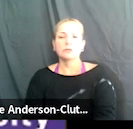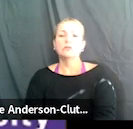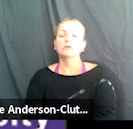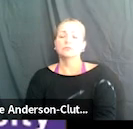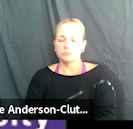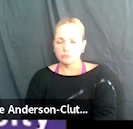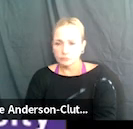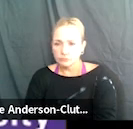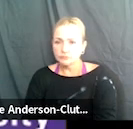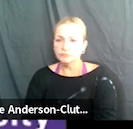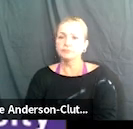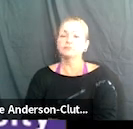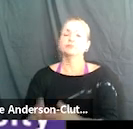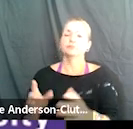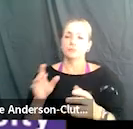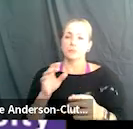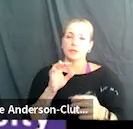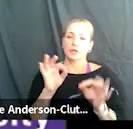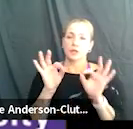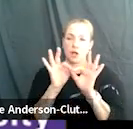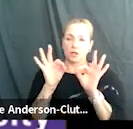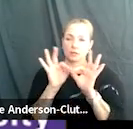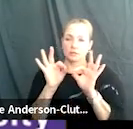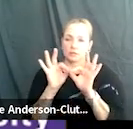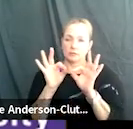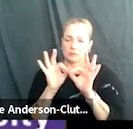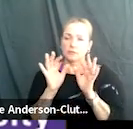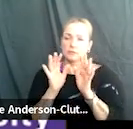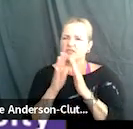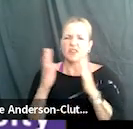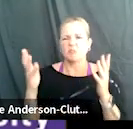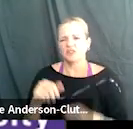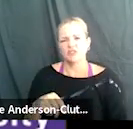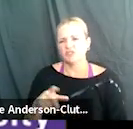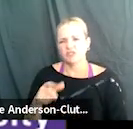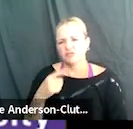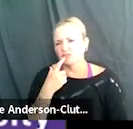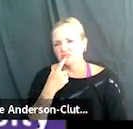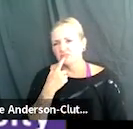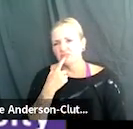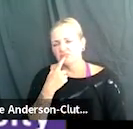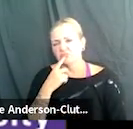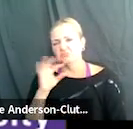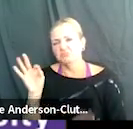Oh, so Sarah said, yes, there is, but it's not too much, or it's not much. So, and